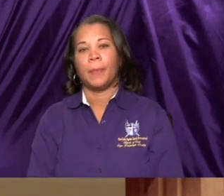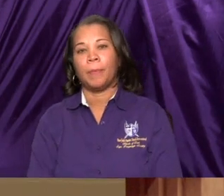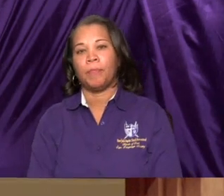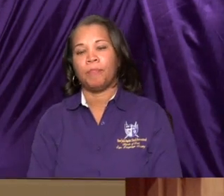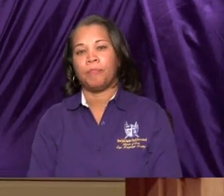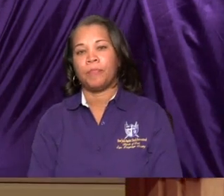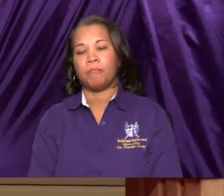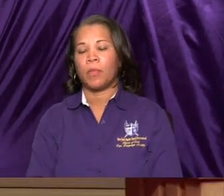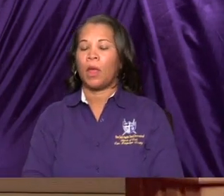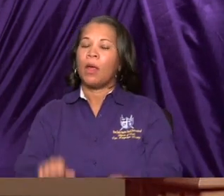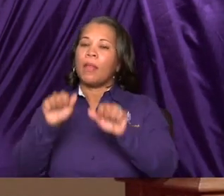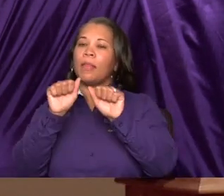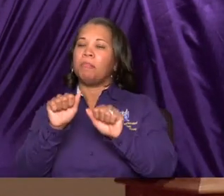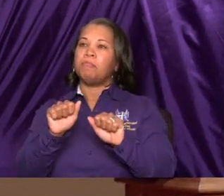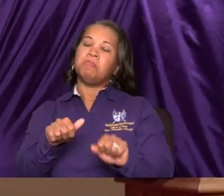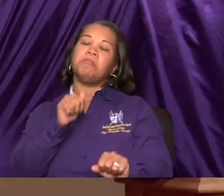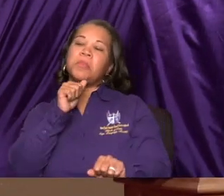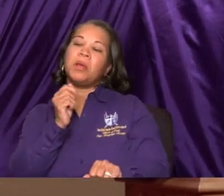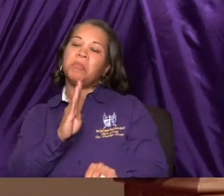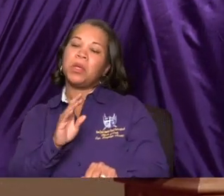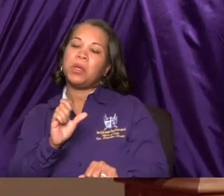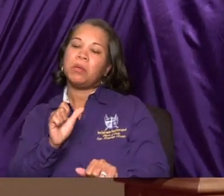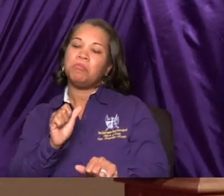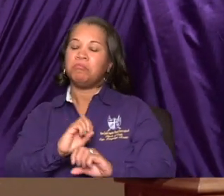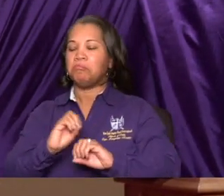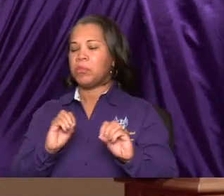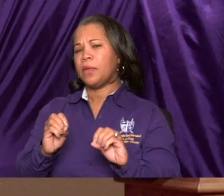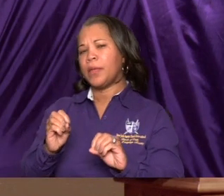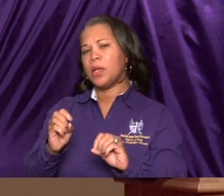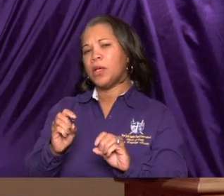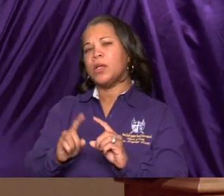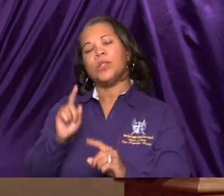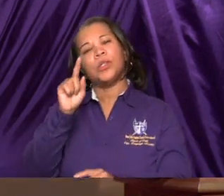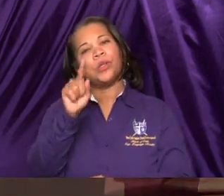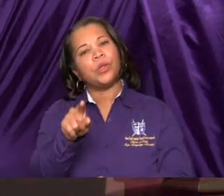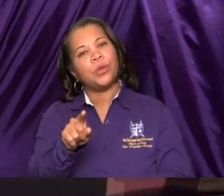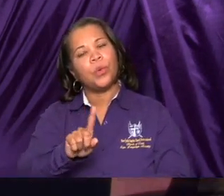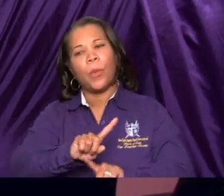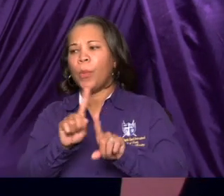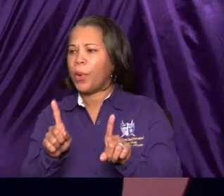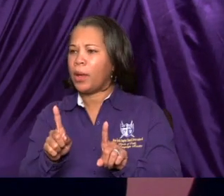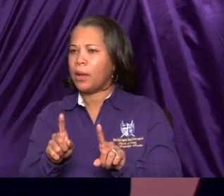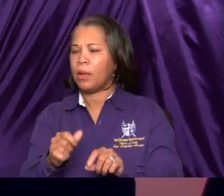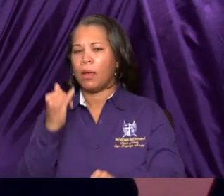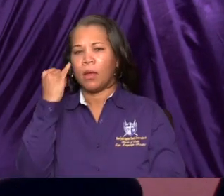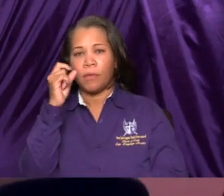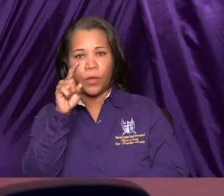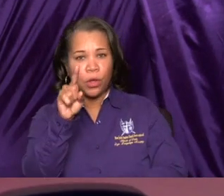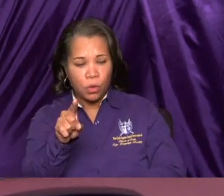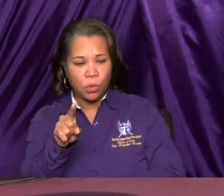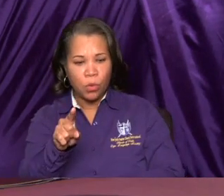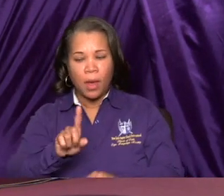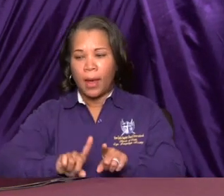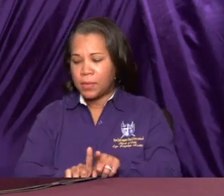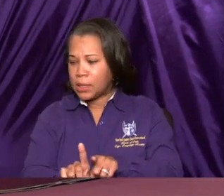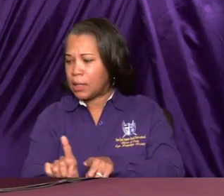Now, that may not be anything to you, but if you ever had to escape from something, the first thing you're